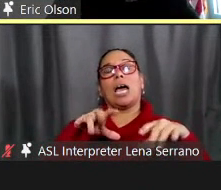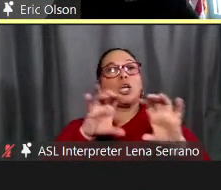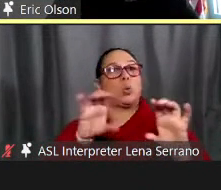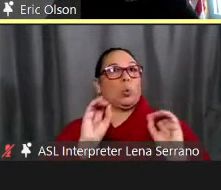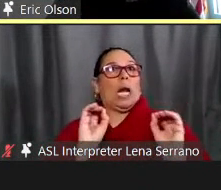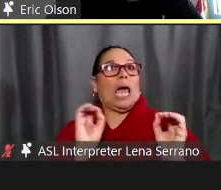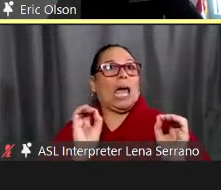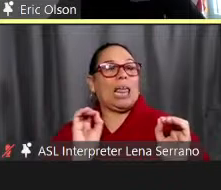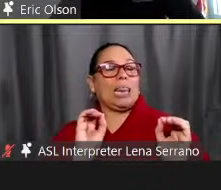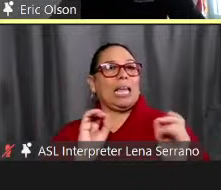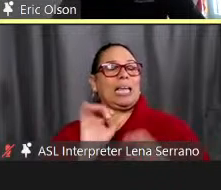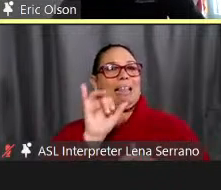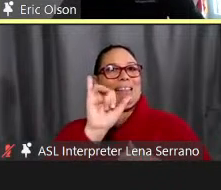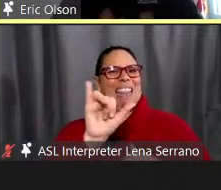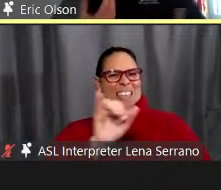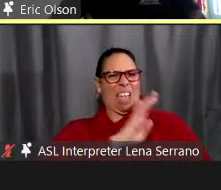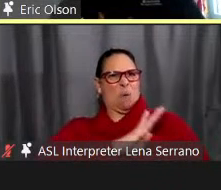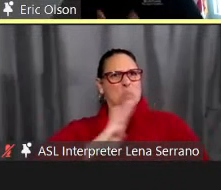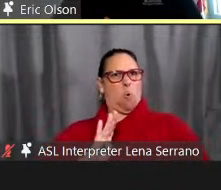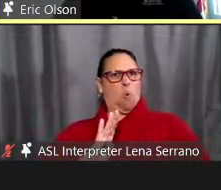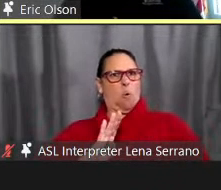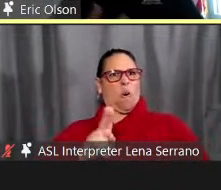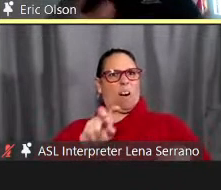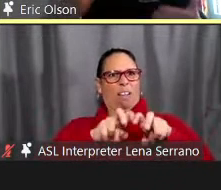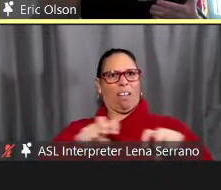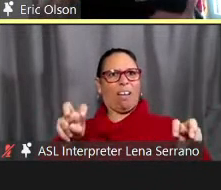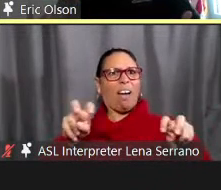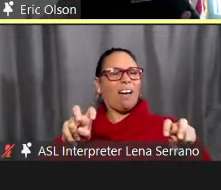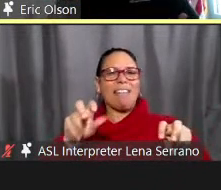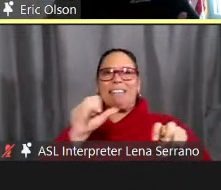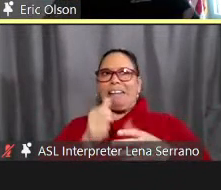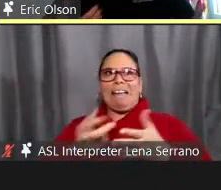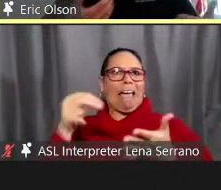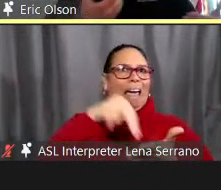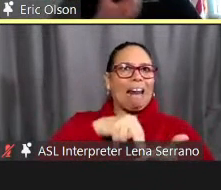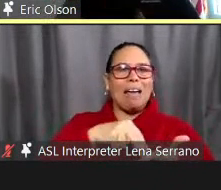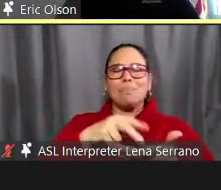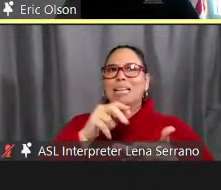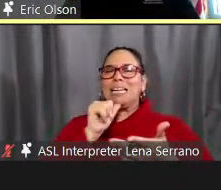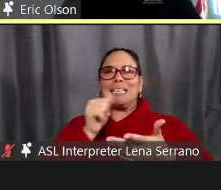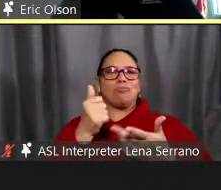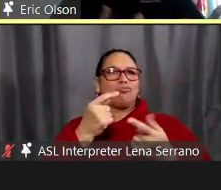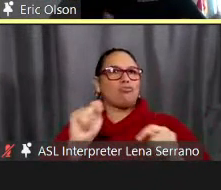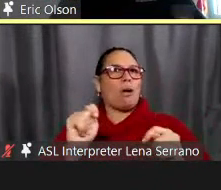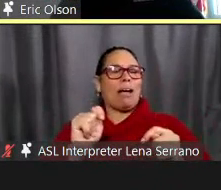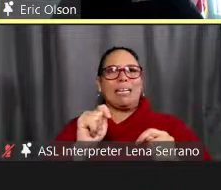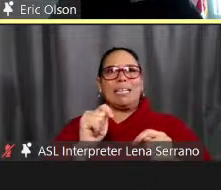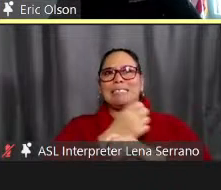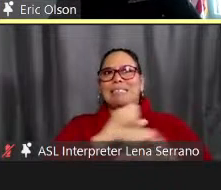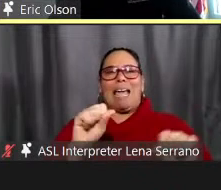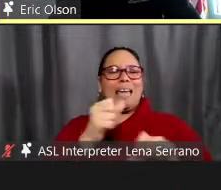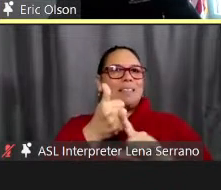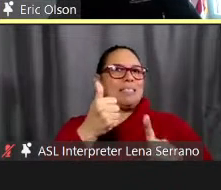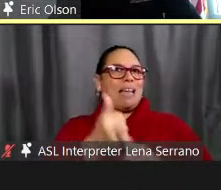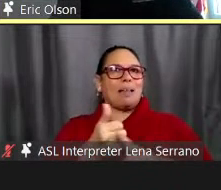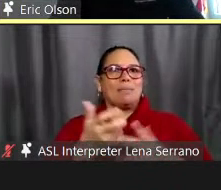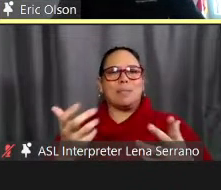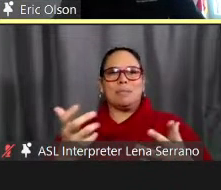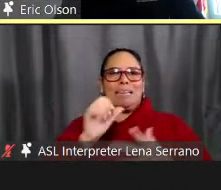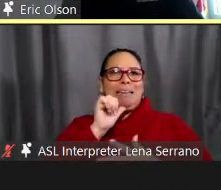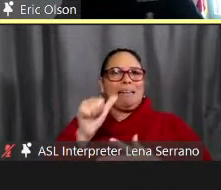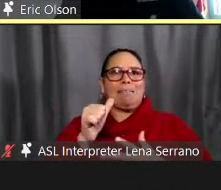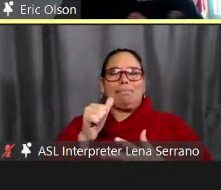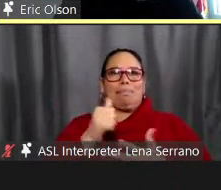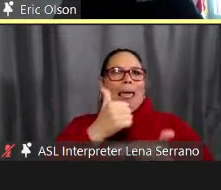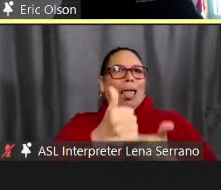the Florida school board officials did, and not getting out of their chairs and trying to save themselves or assist Ginger in subduing the assailant.